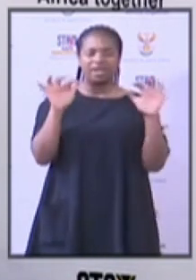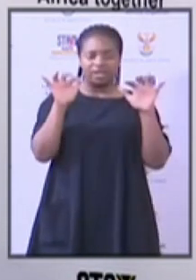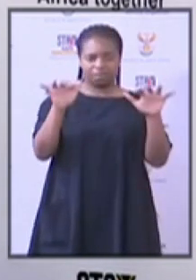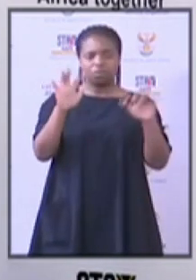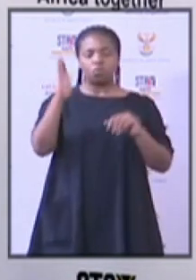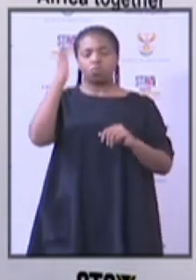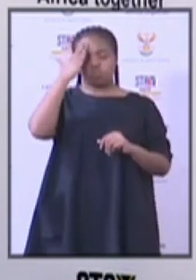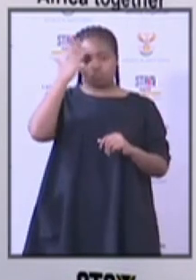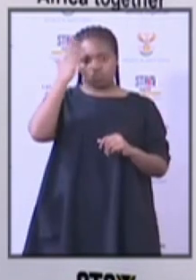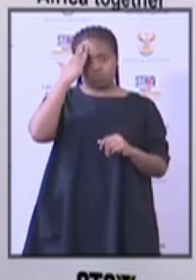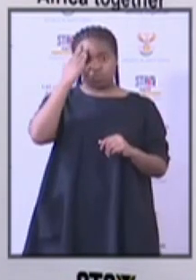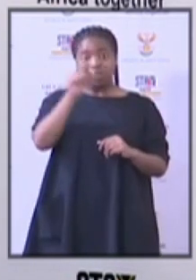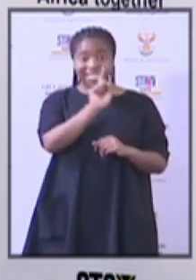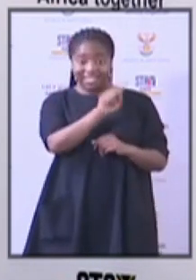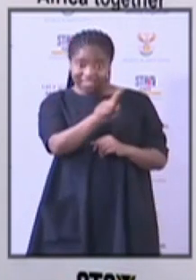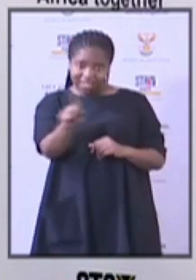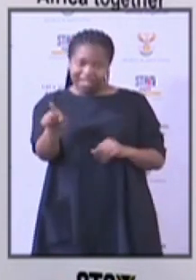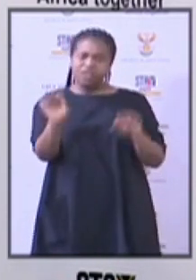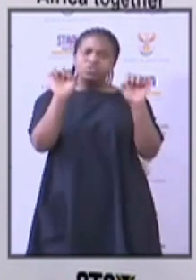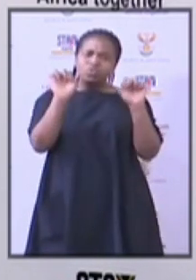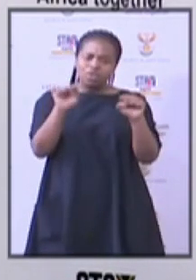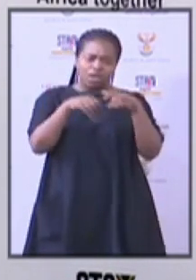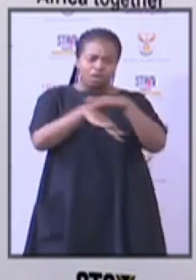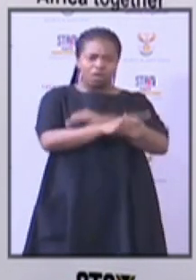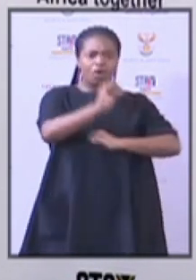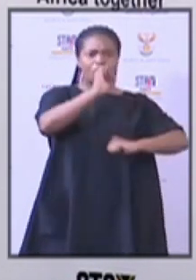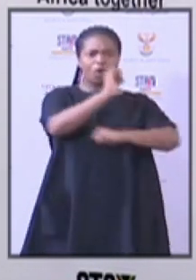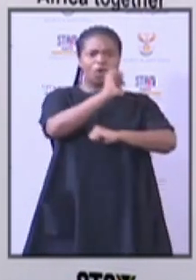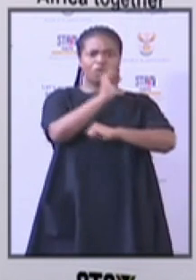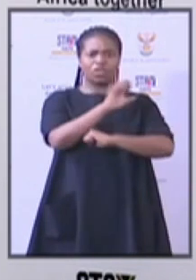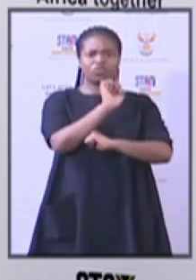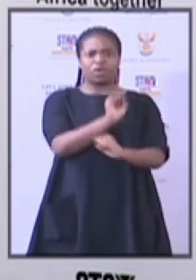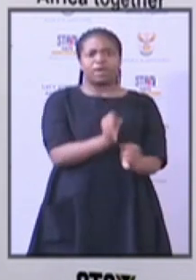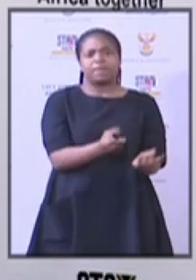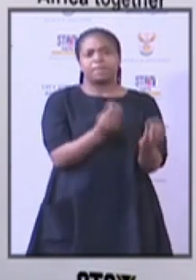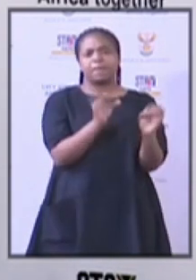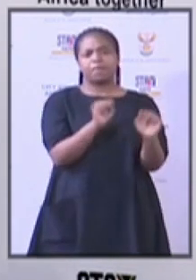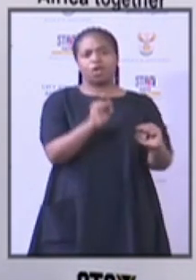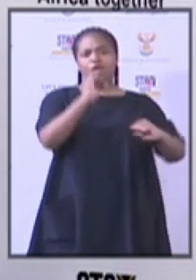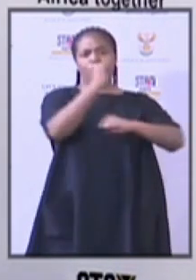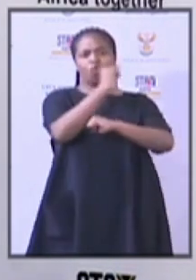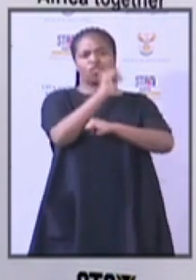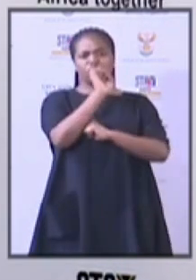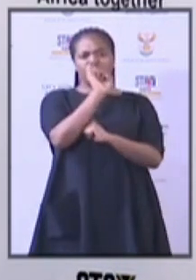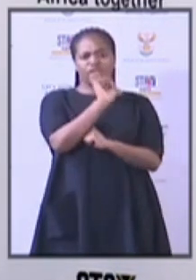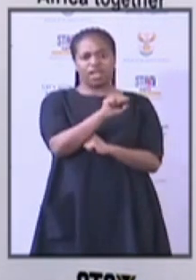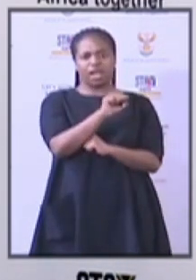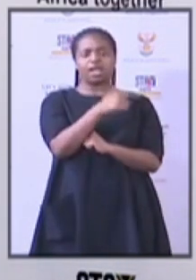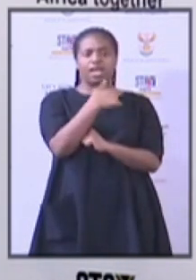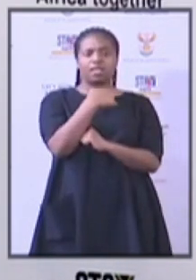expirileng and re kgonne go bona gore ge re ba bolela ba bitša gore ba tle di ofising go ka se go